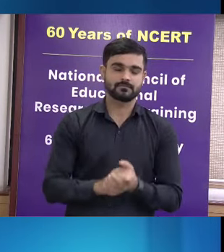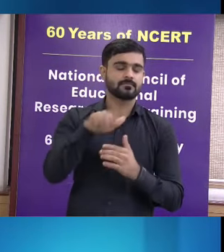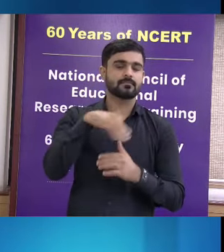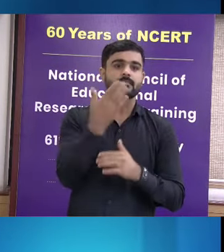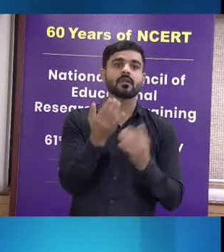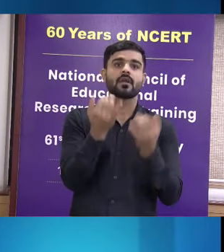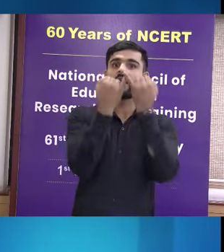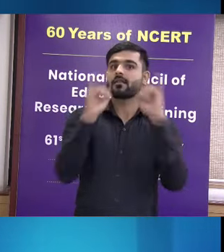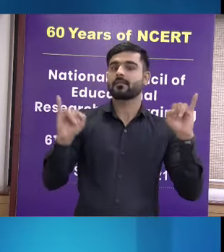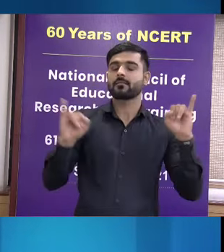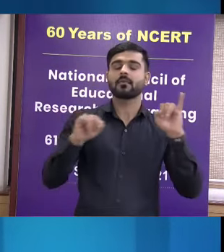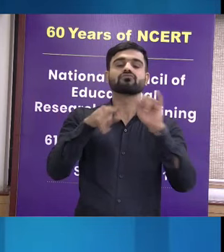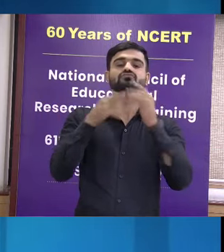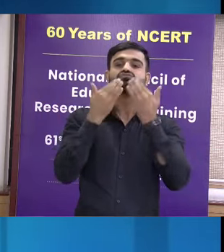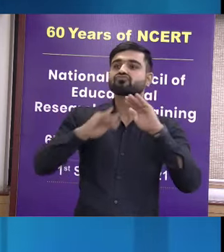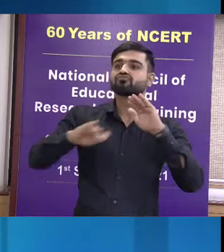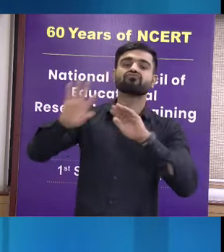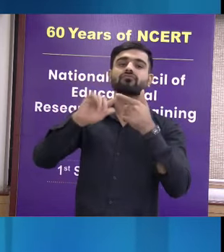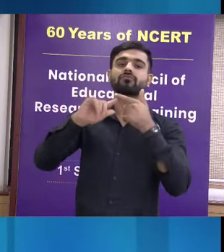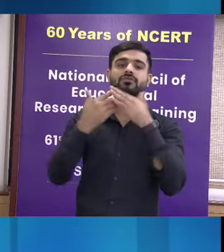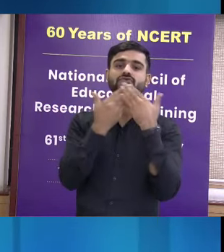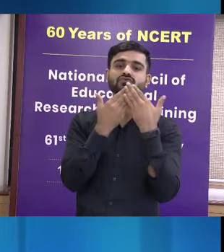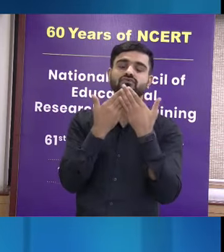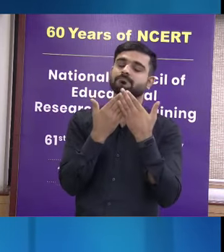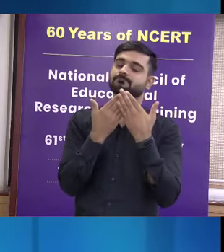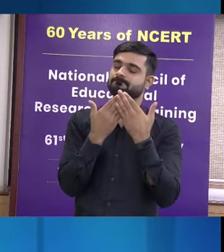different aspects of school education.